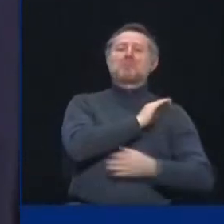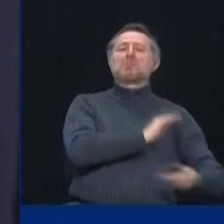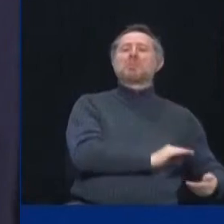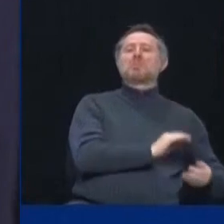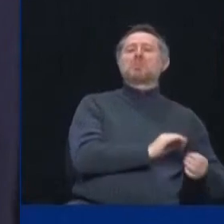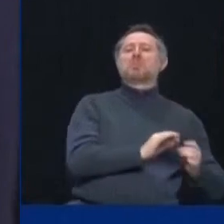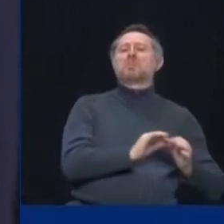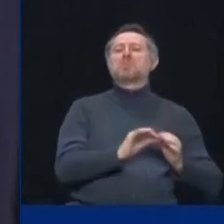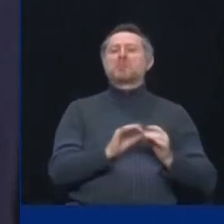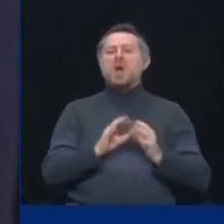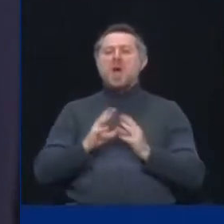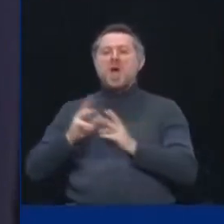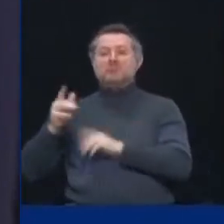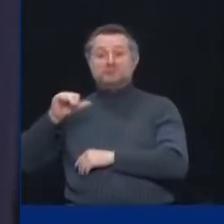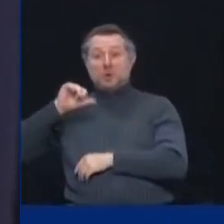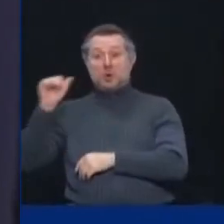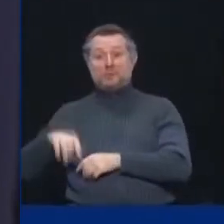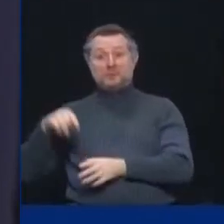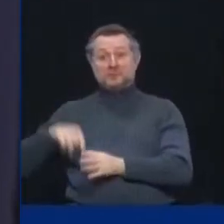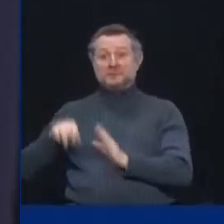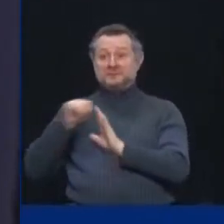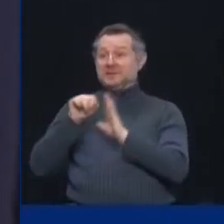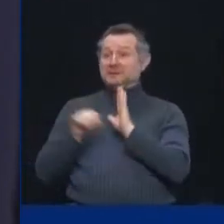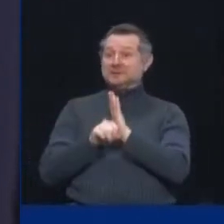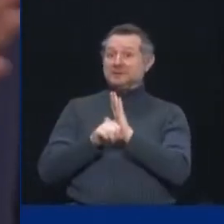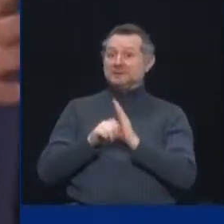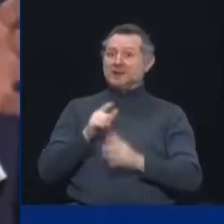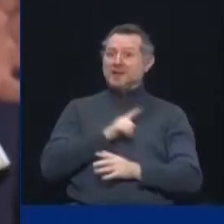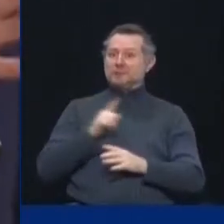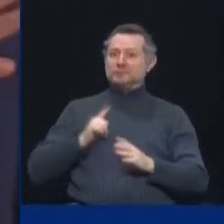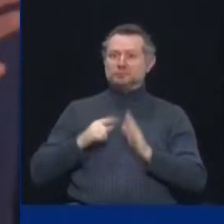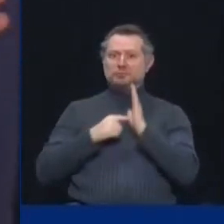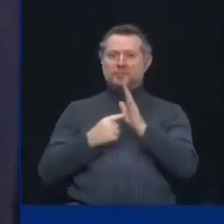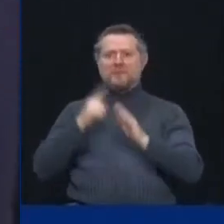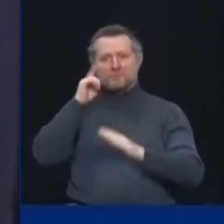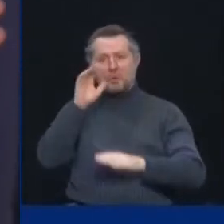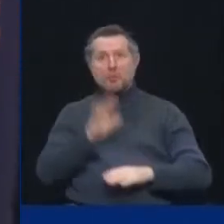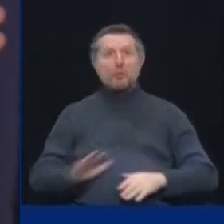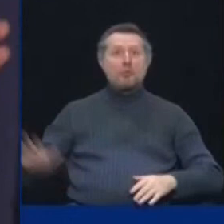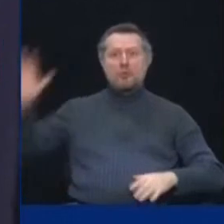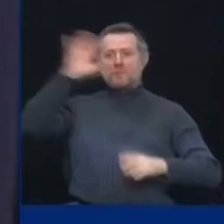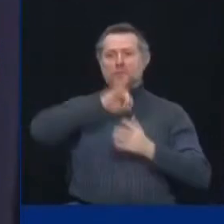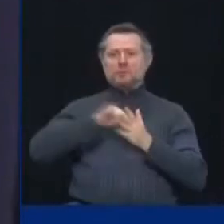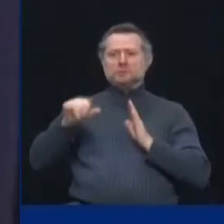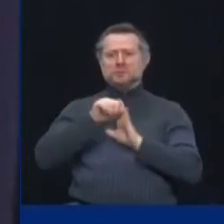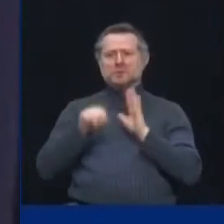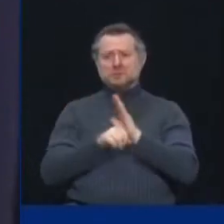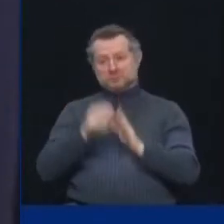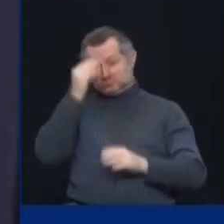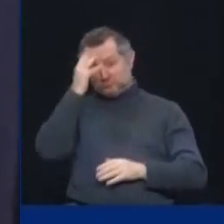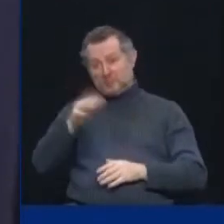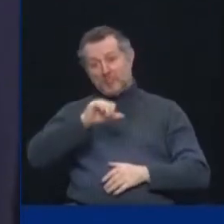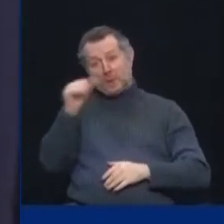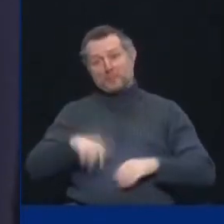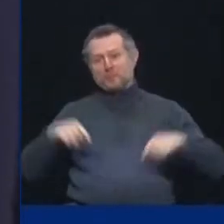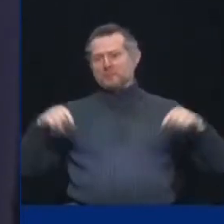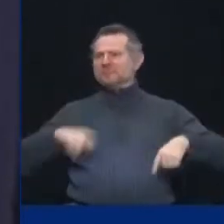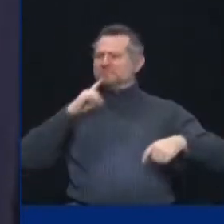state legislature, represents the entire state. And we have the full political spectrum in New York State,